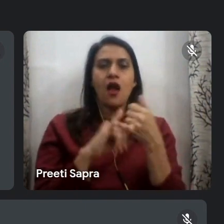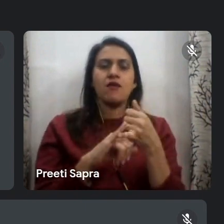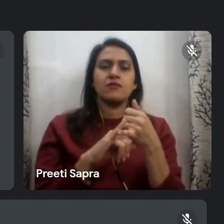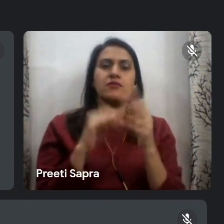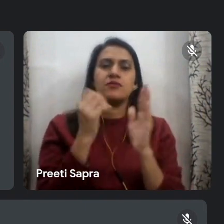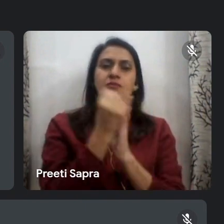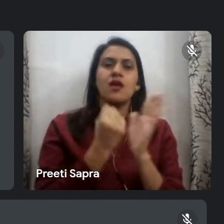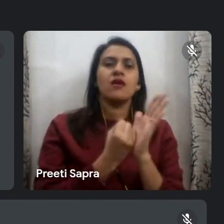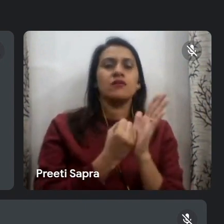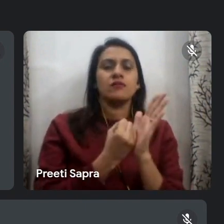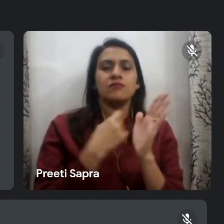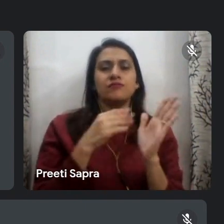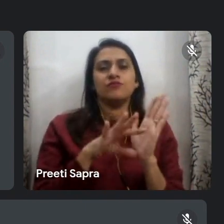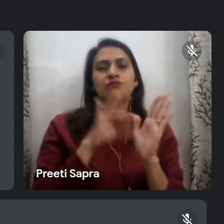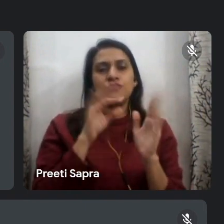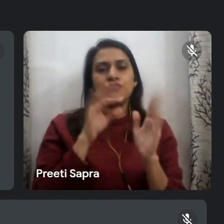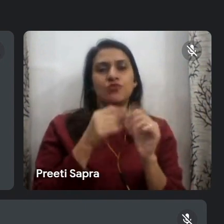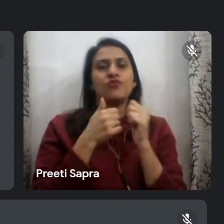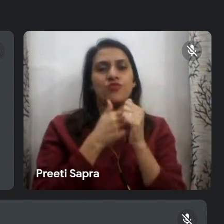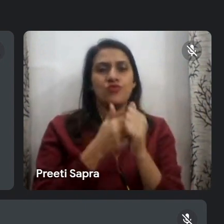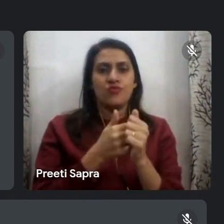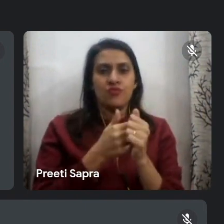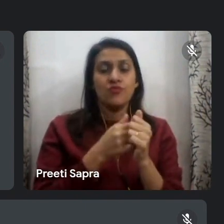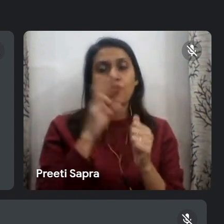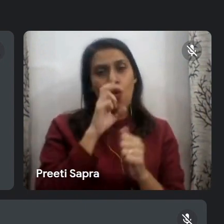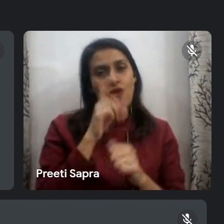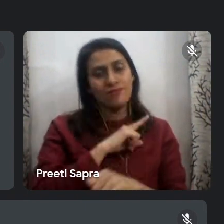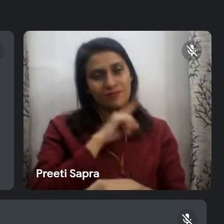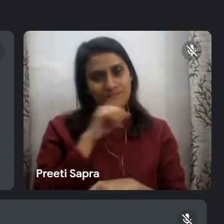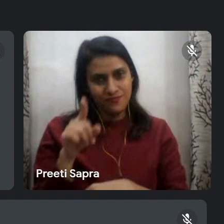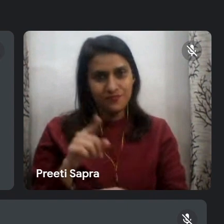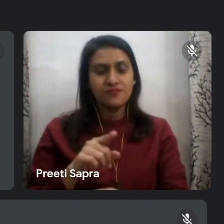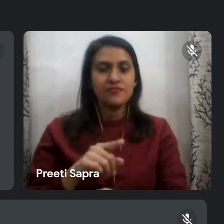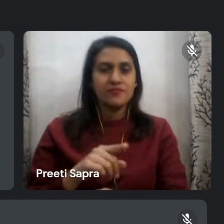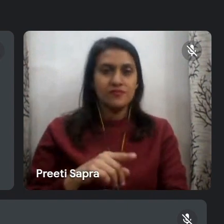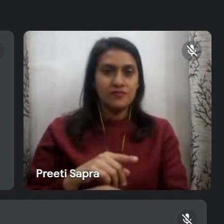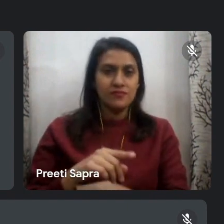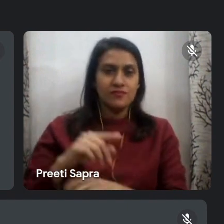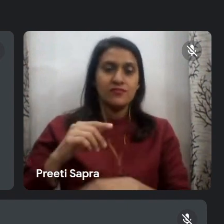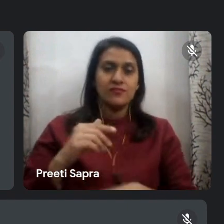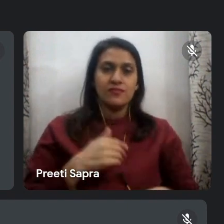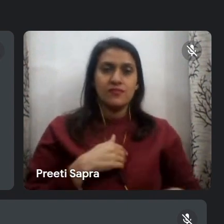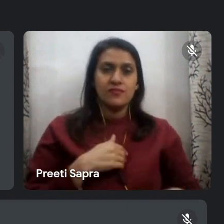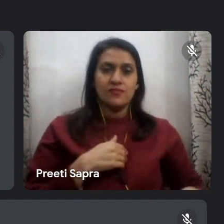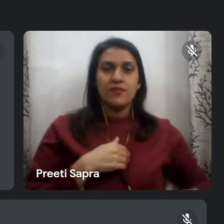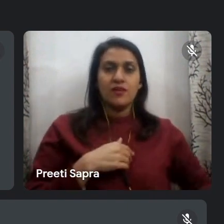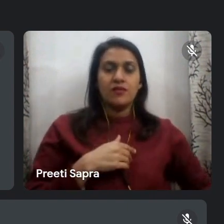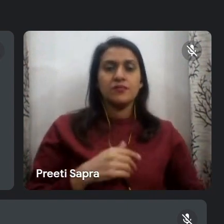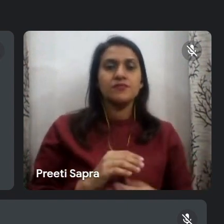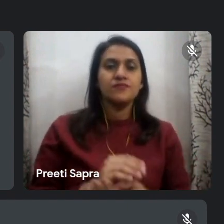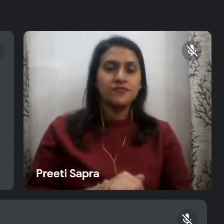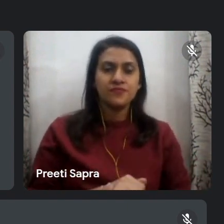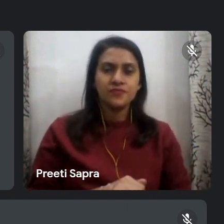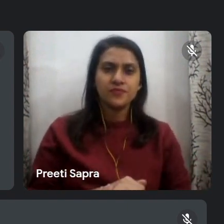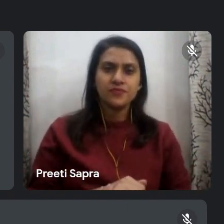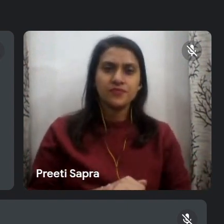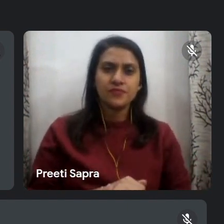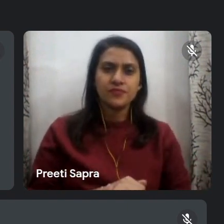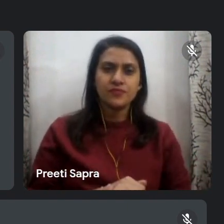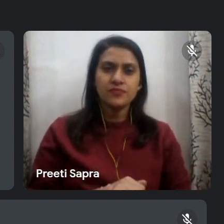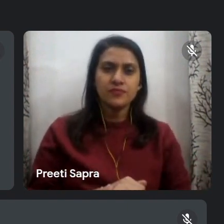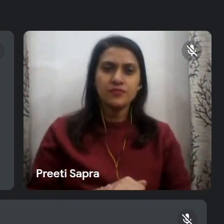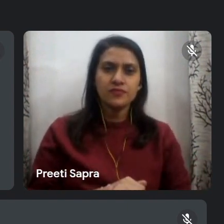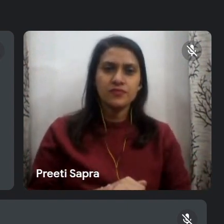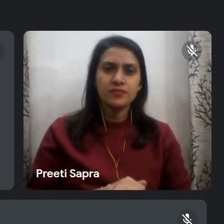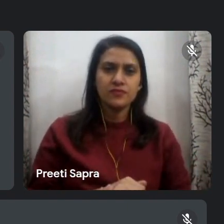joined a college in Coimbatore to do my undergrad in film and communication. And that's really where I kind